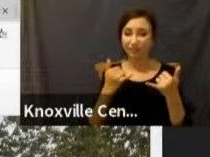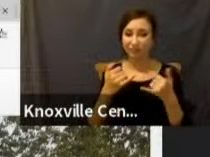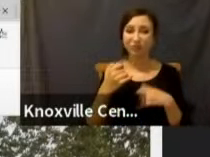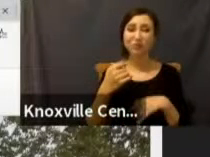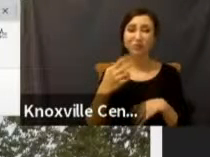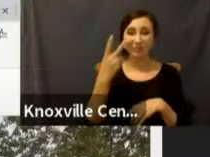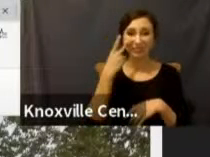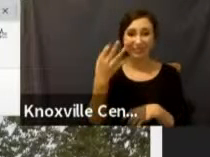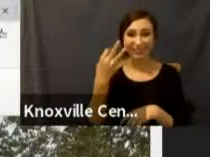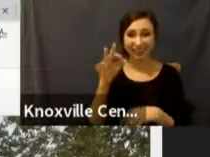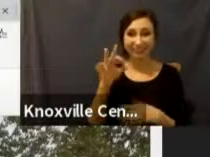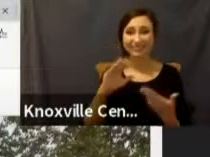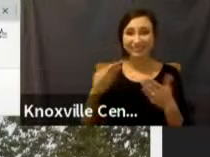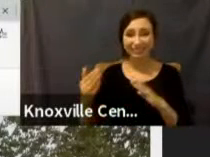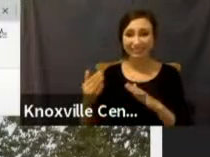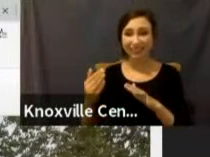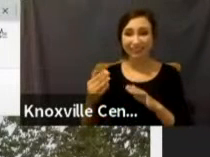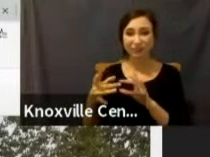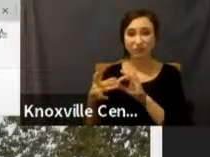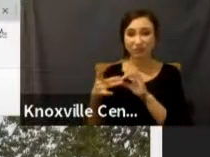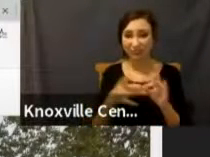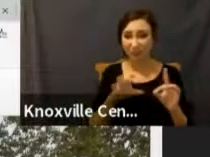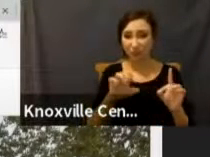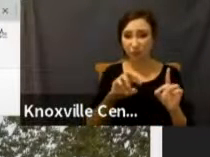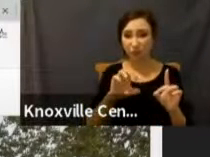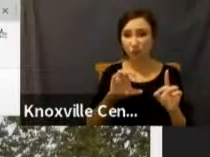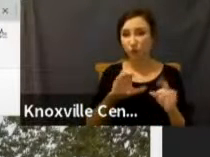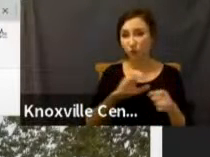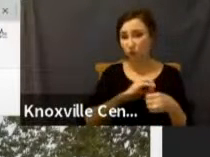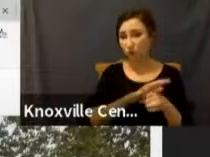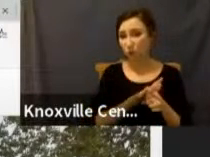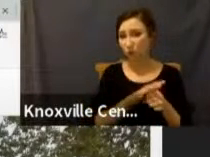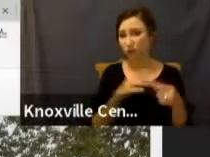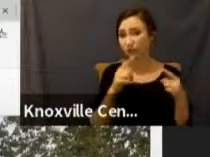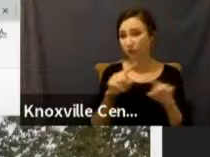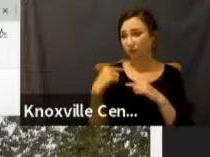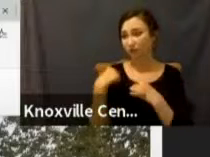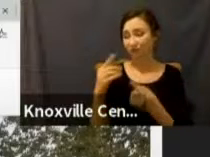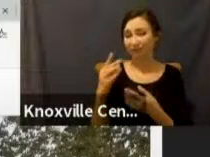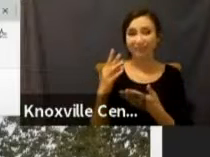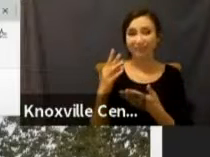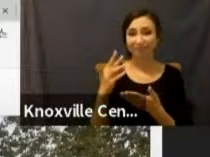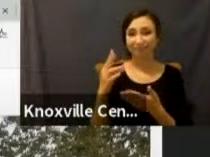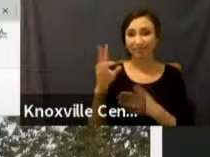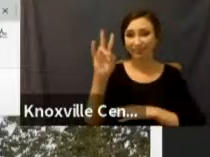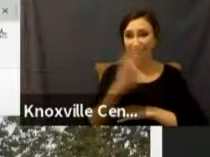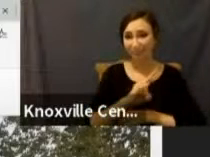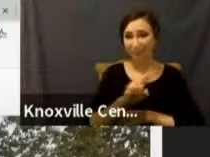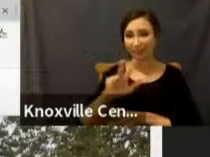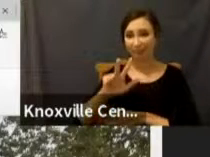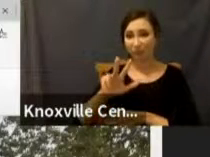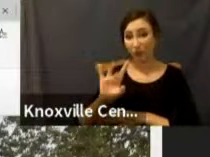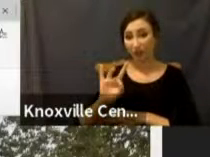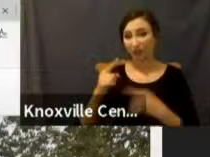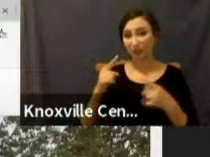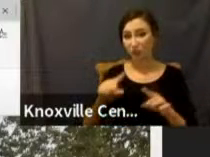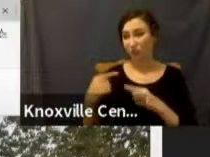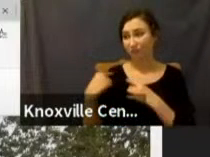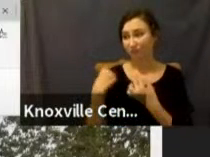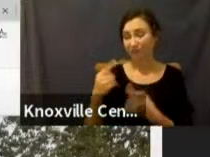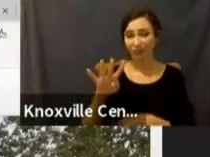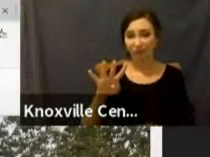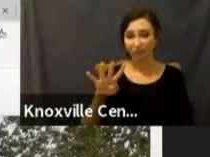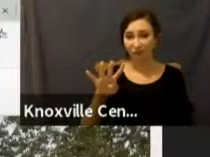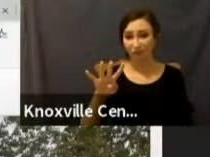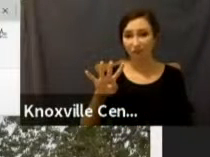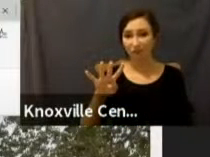related to COVID over the past 7 days and 38 in the last 14 days. So this information